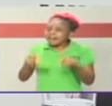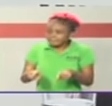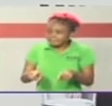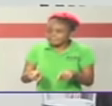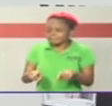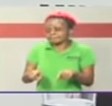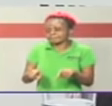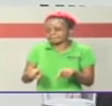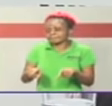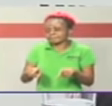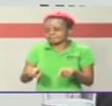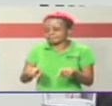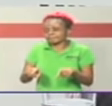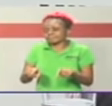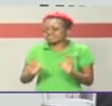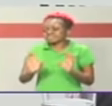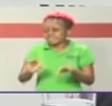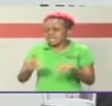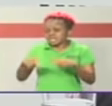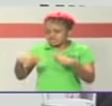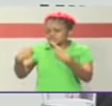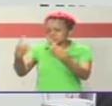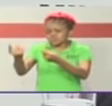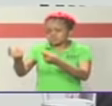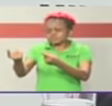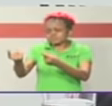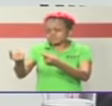events via this ESAVI system.